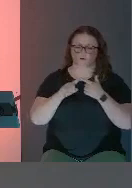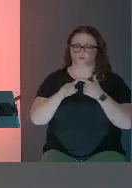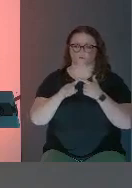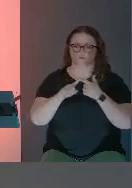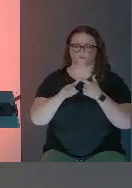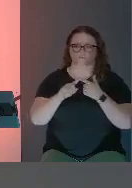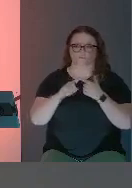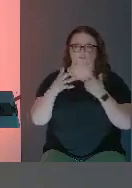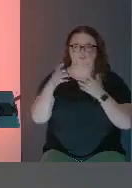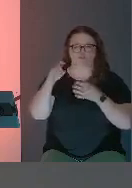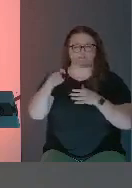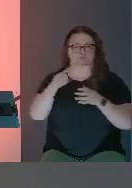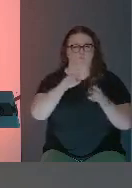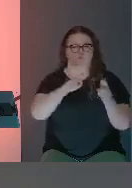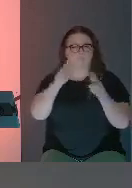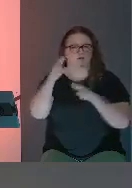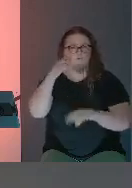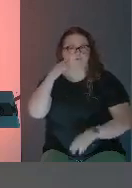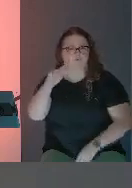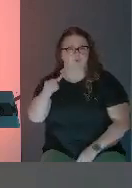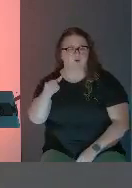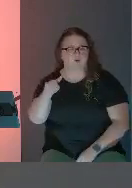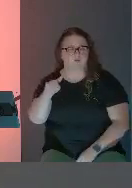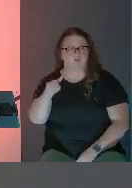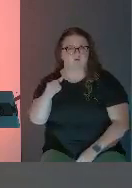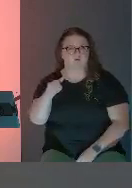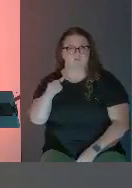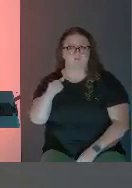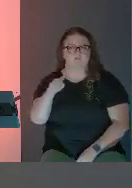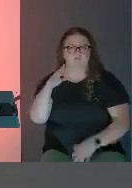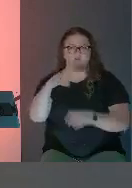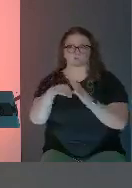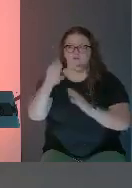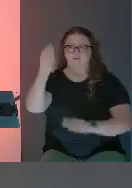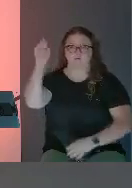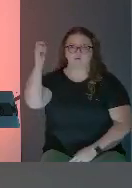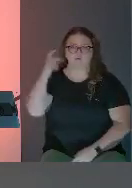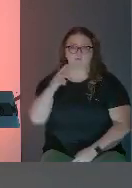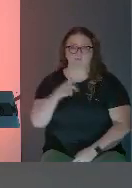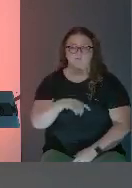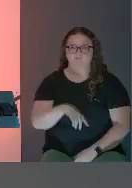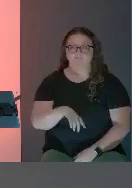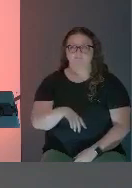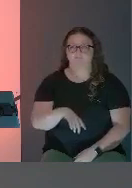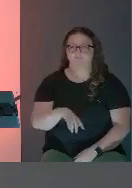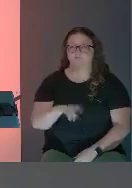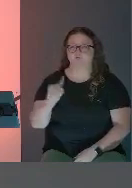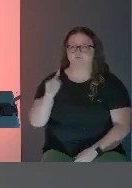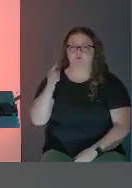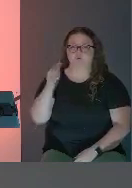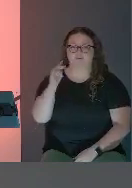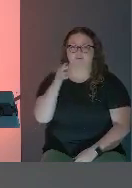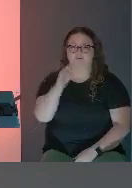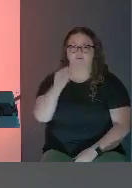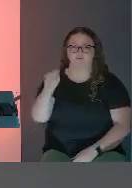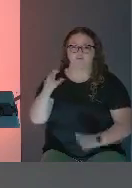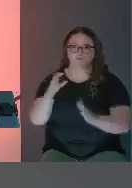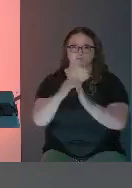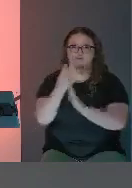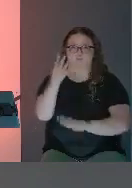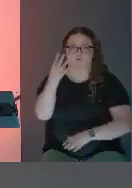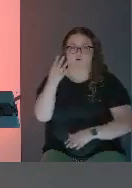his return. What are some of the events that are yet to play out? 1 Thessalonians chapter 4, the rapture of the